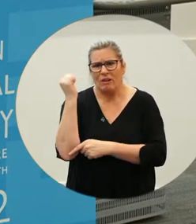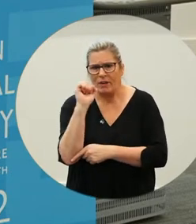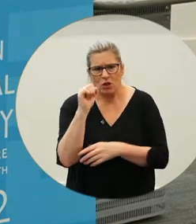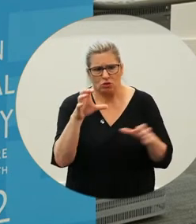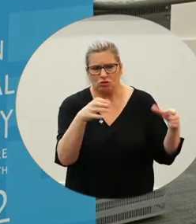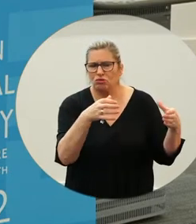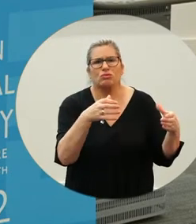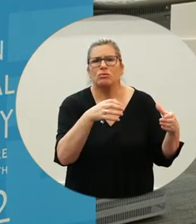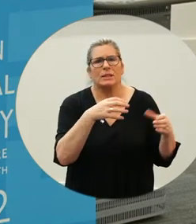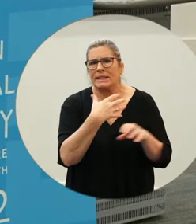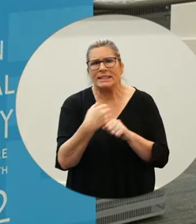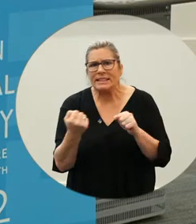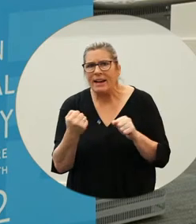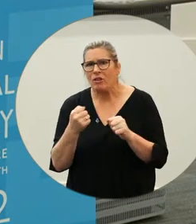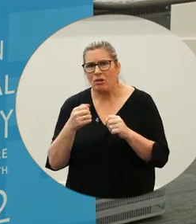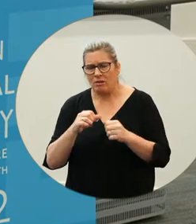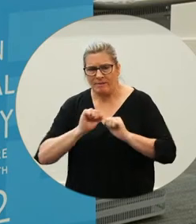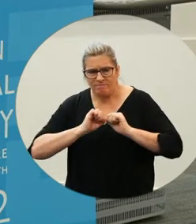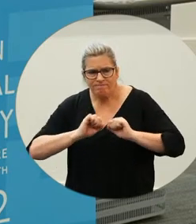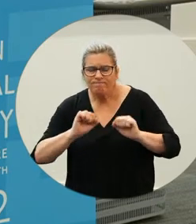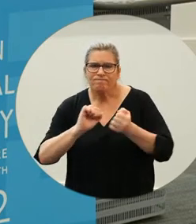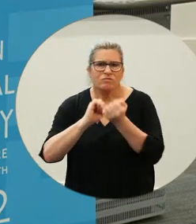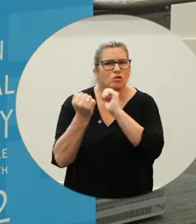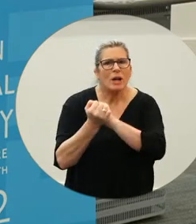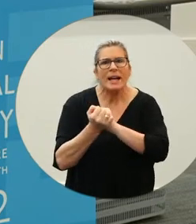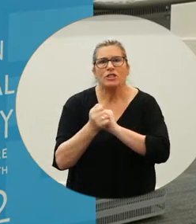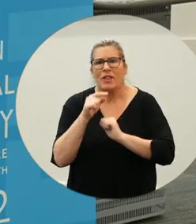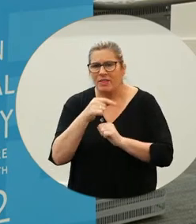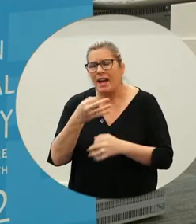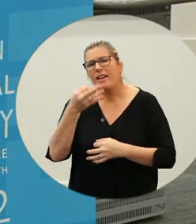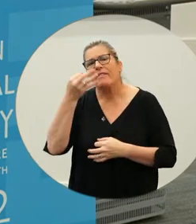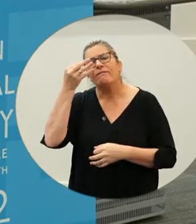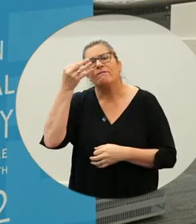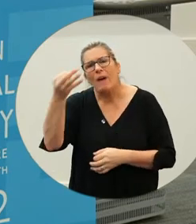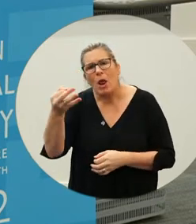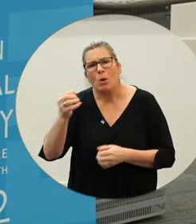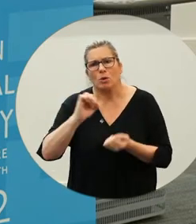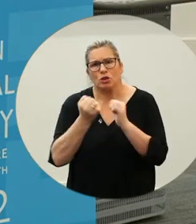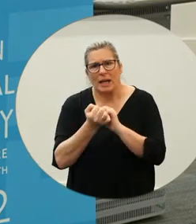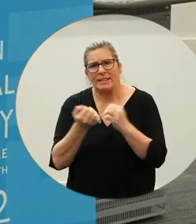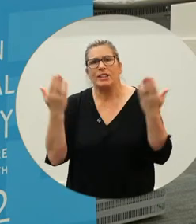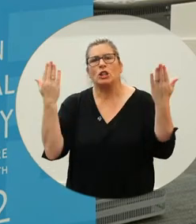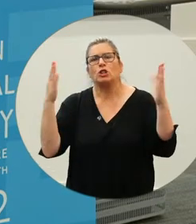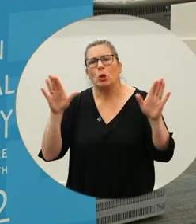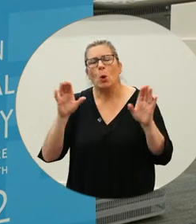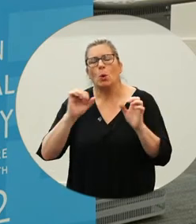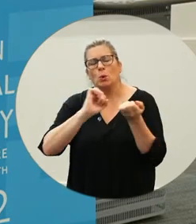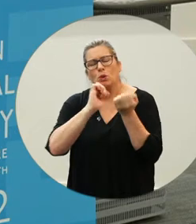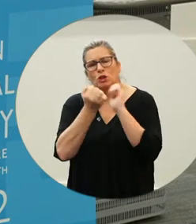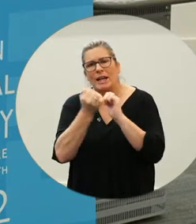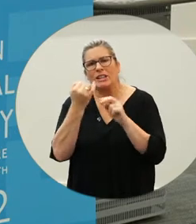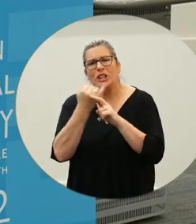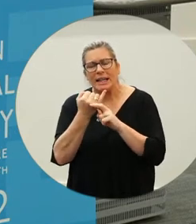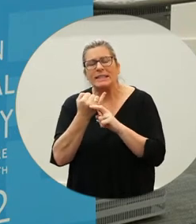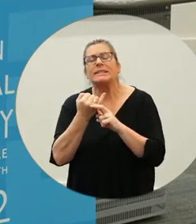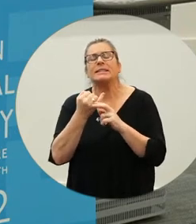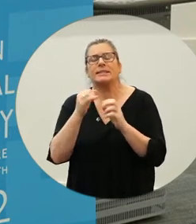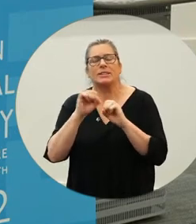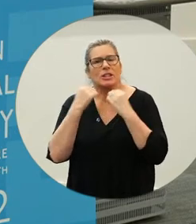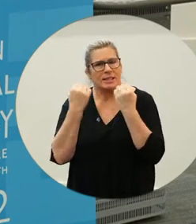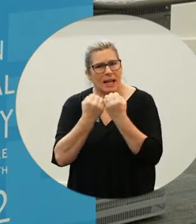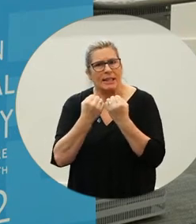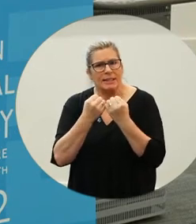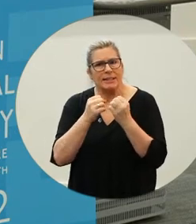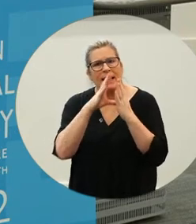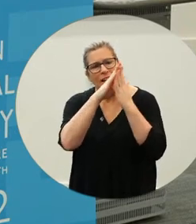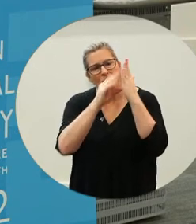They're never on the leading edge of change. They follow change and they reflect change in society. And they reflect current values and